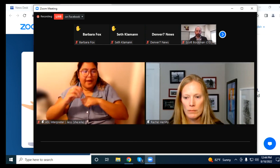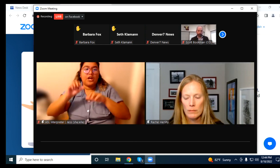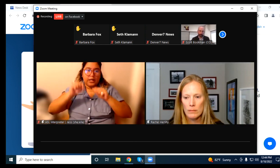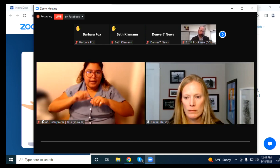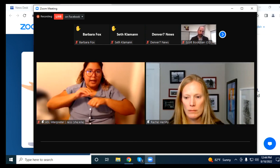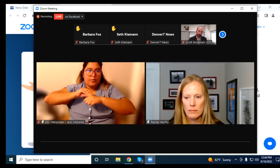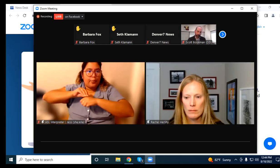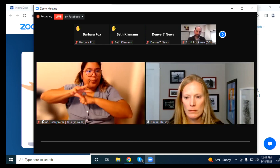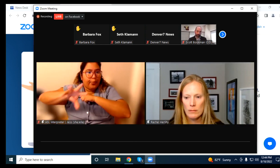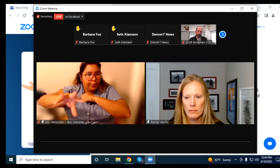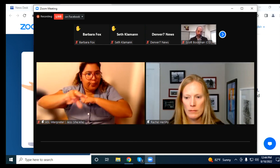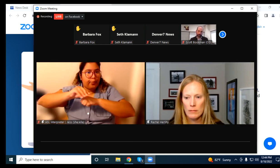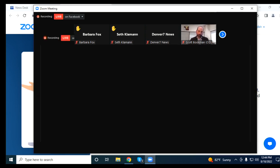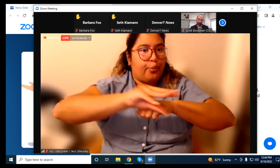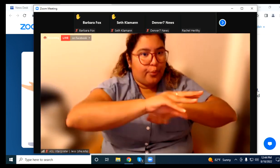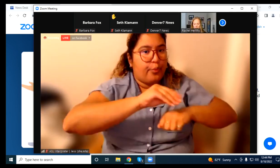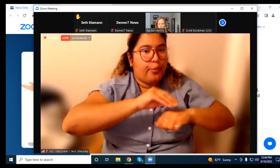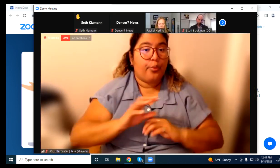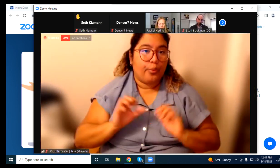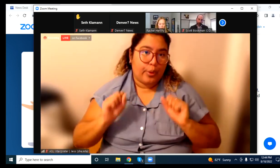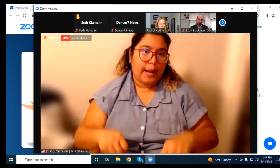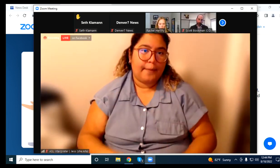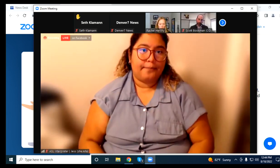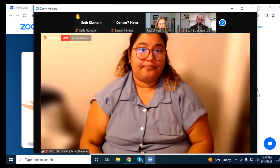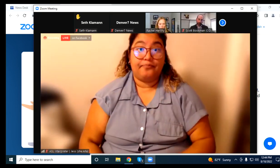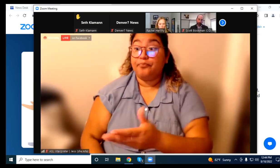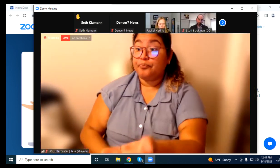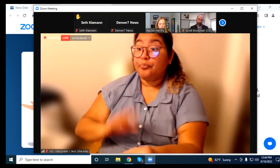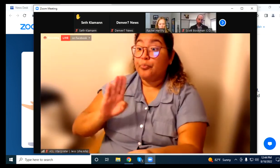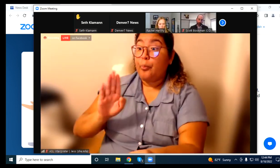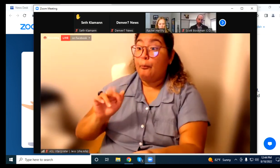All right, Barbara Fox, go ahead.